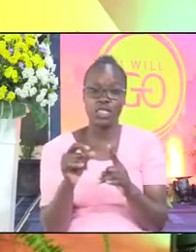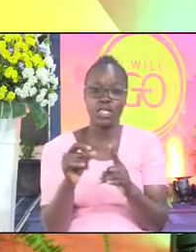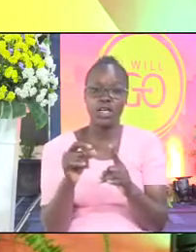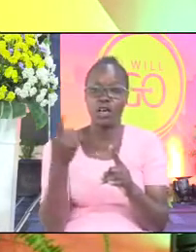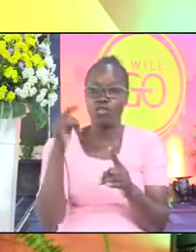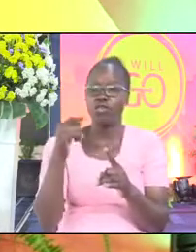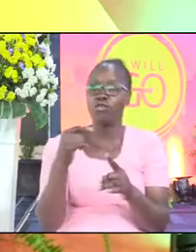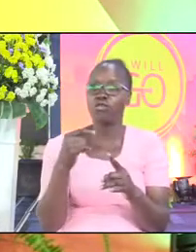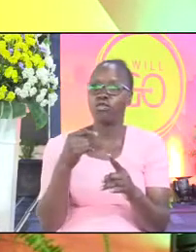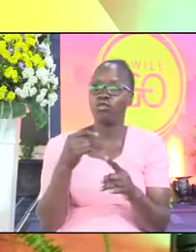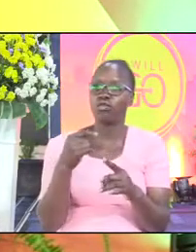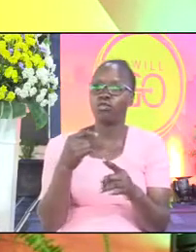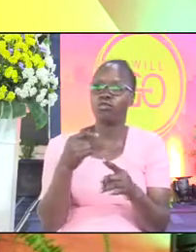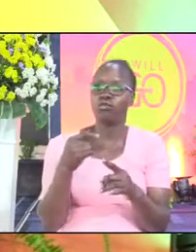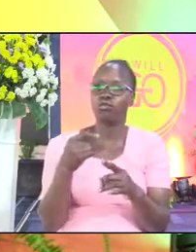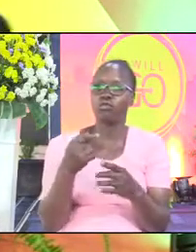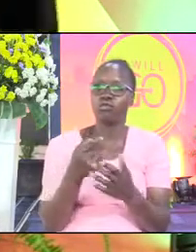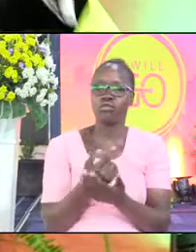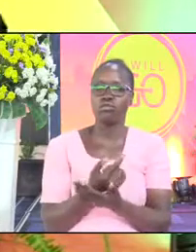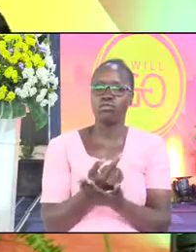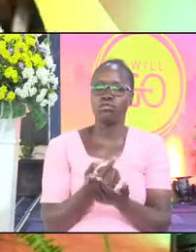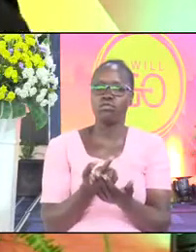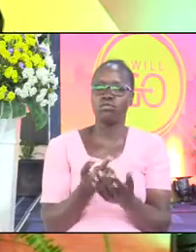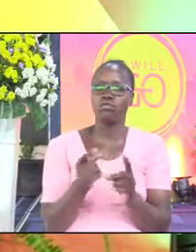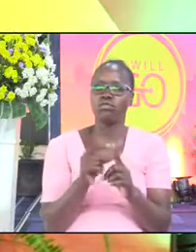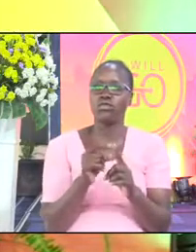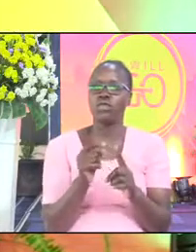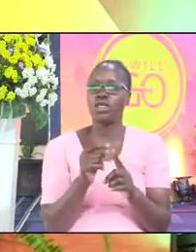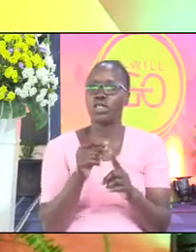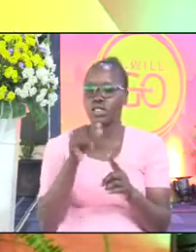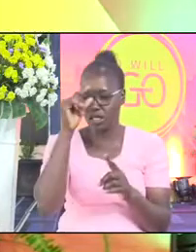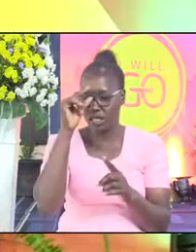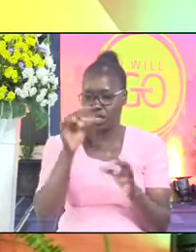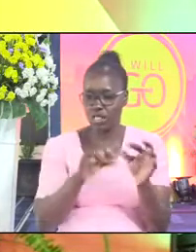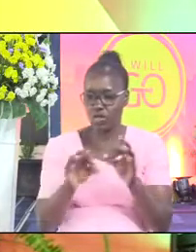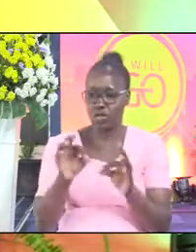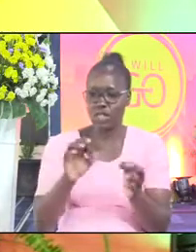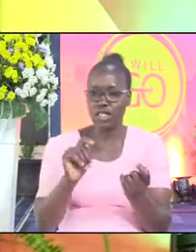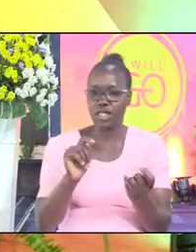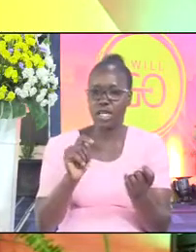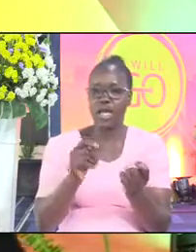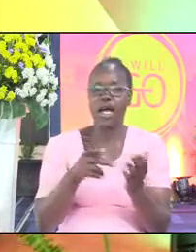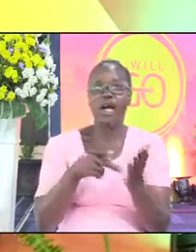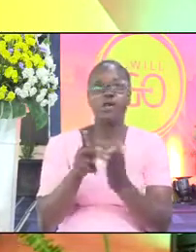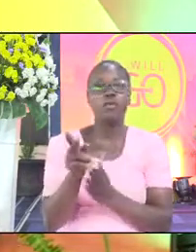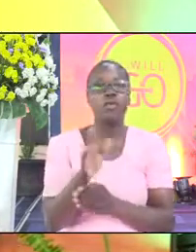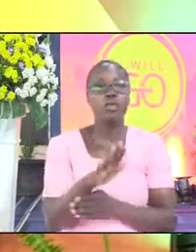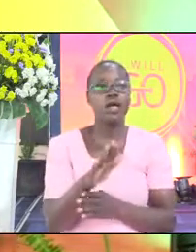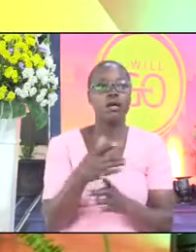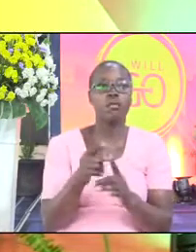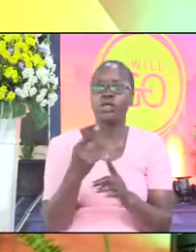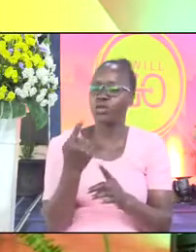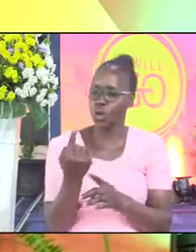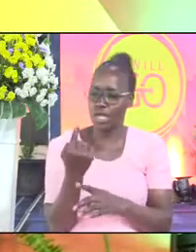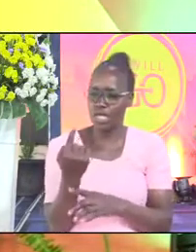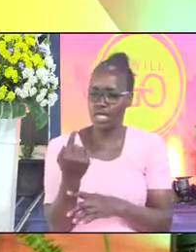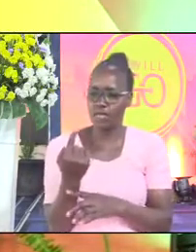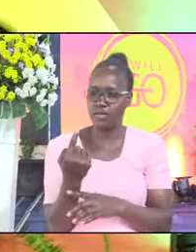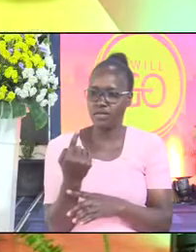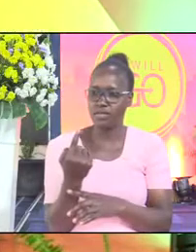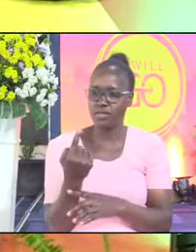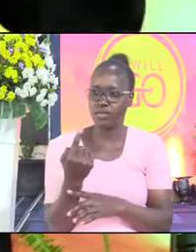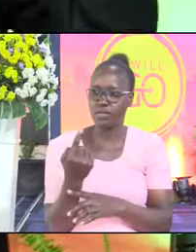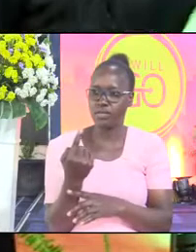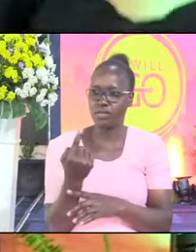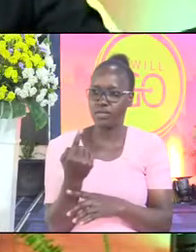get chronometer. Chronometer is an instrument used for measuring time. But it was not chronos.